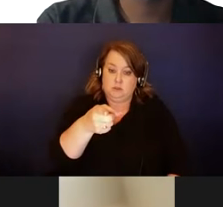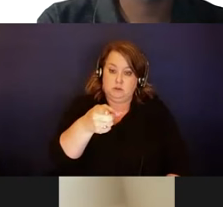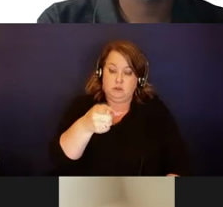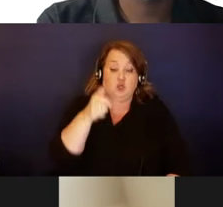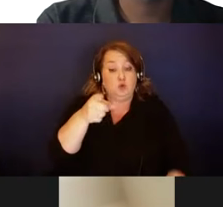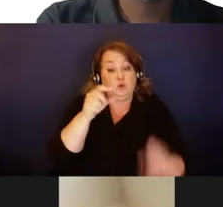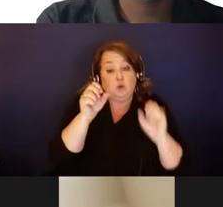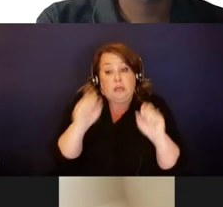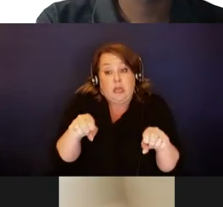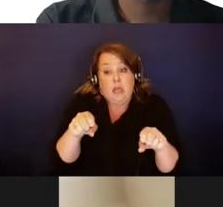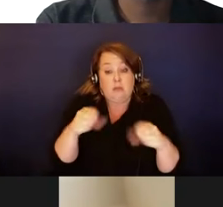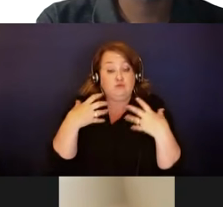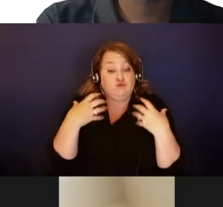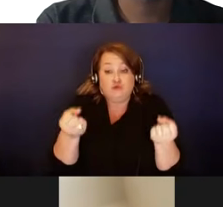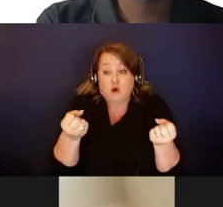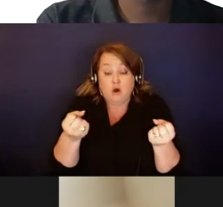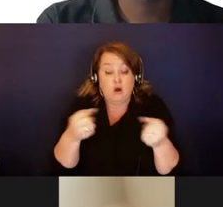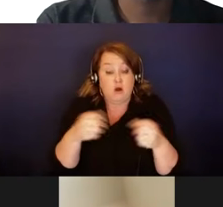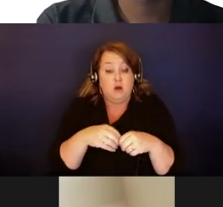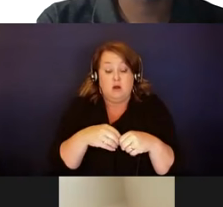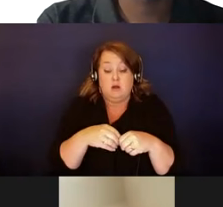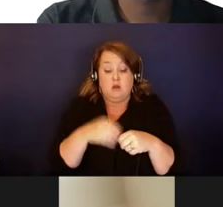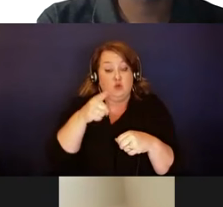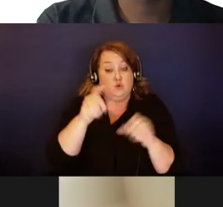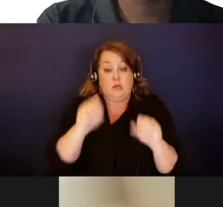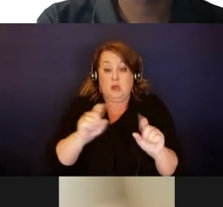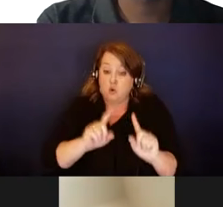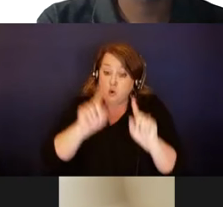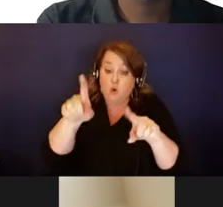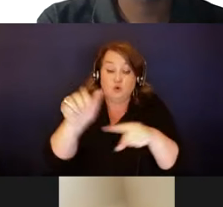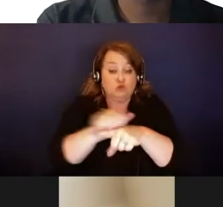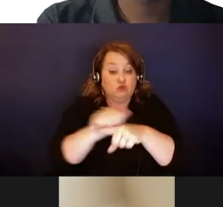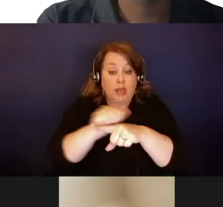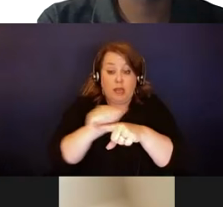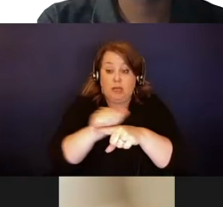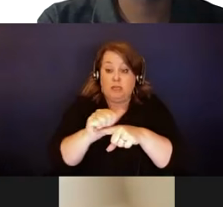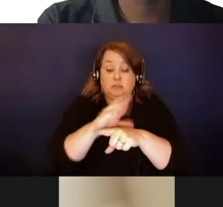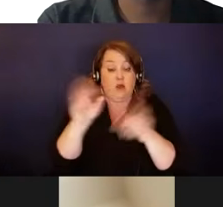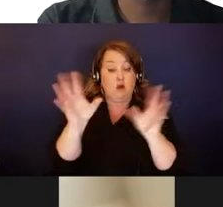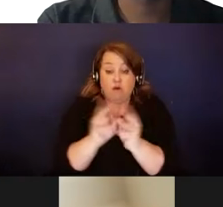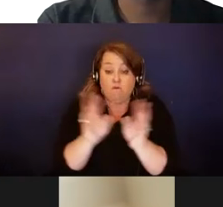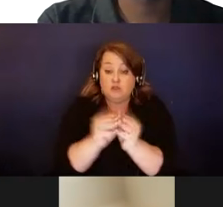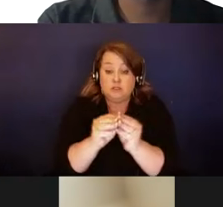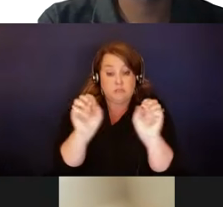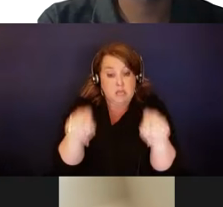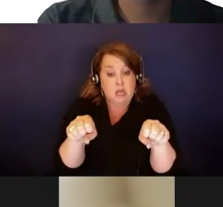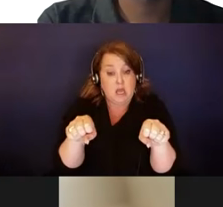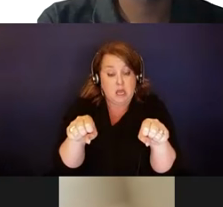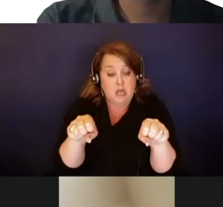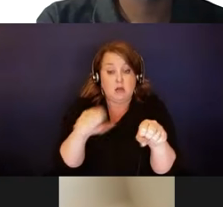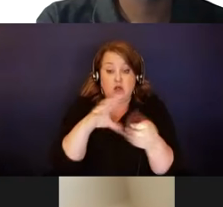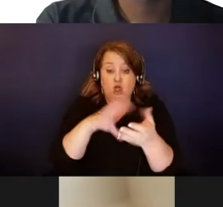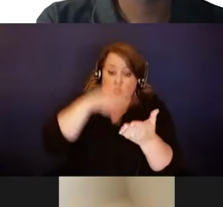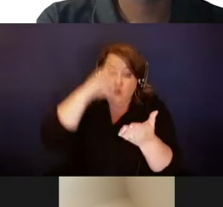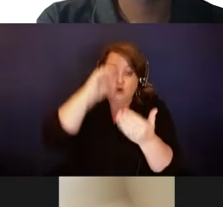be strong and go to trainings in that and conferences and learn how